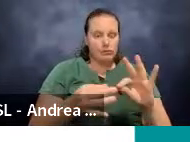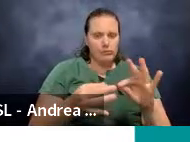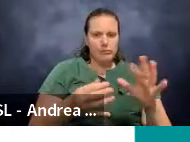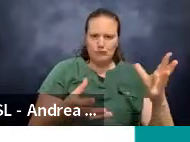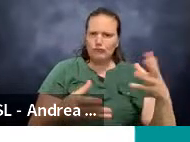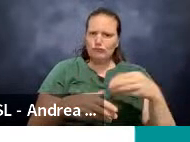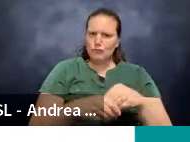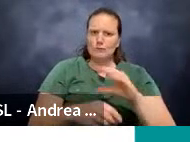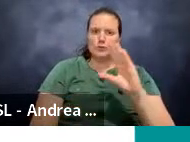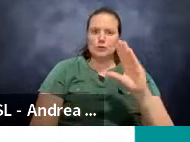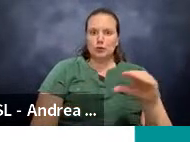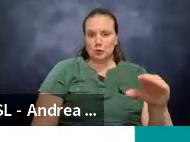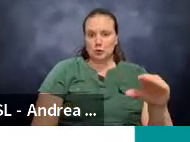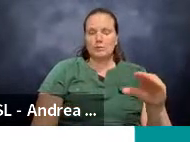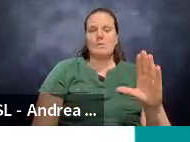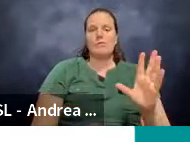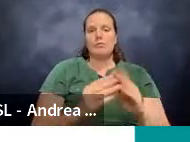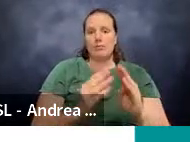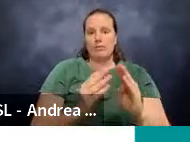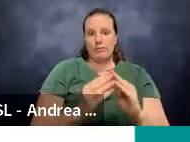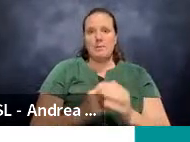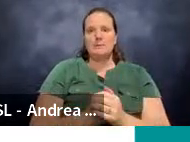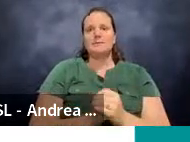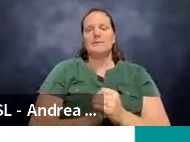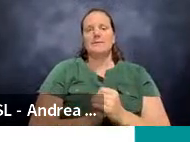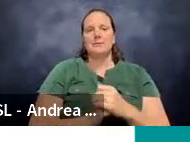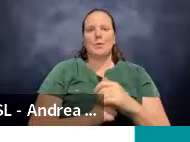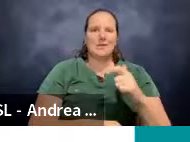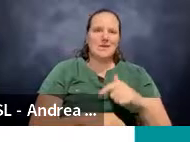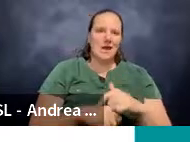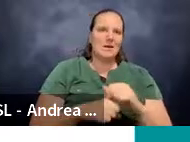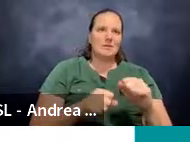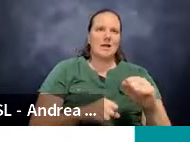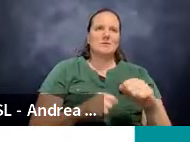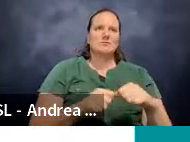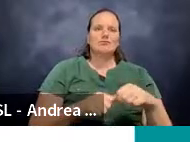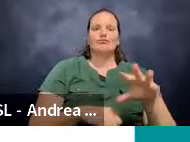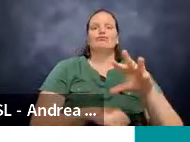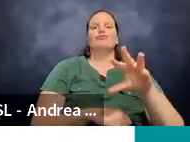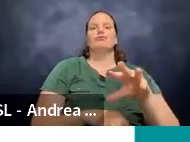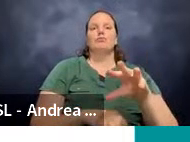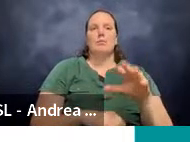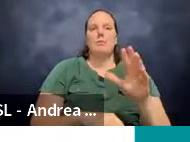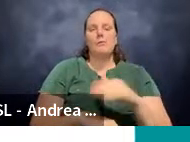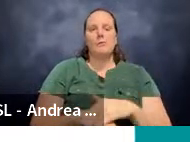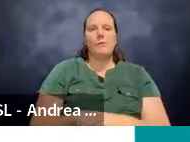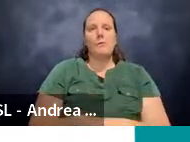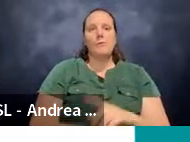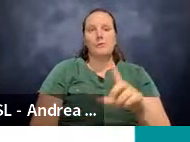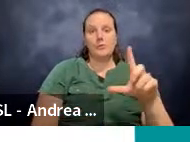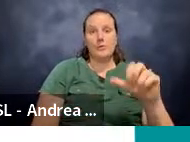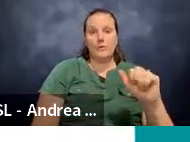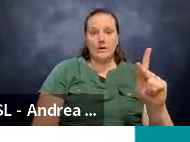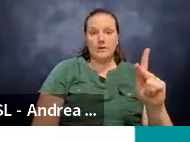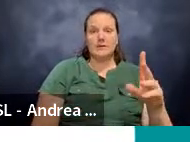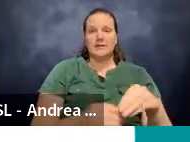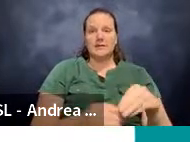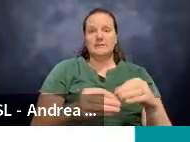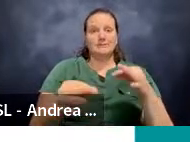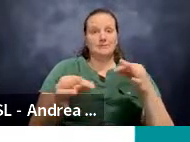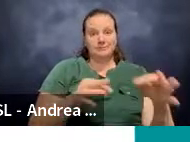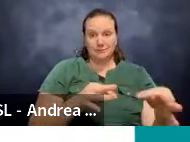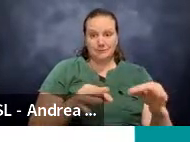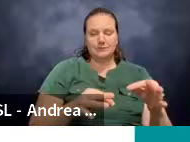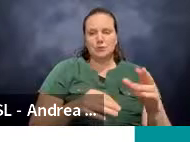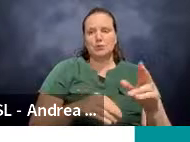Zoom webinar during the designated time with the option to turn on your web camera. Please use the link located in the meeting description on